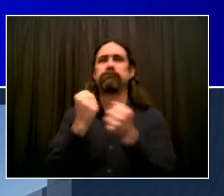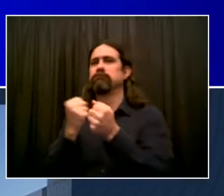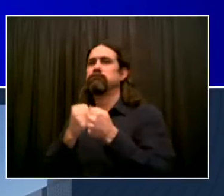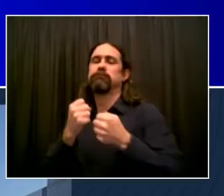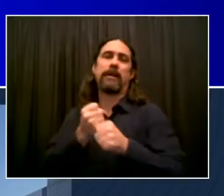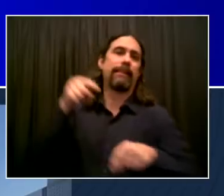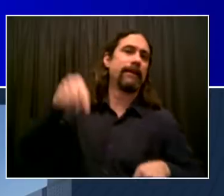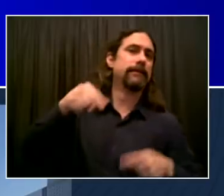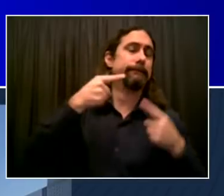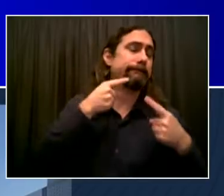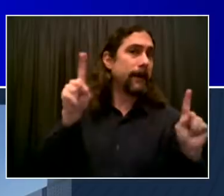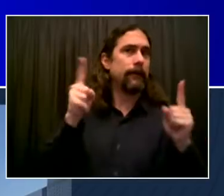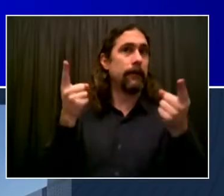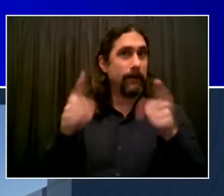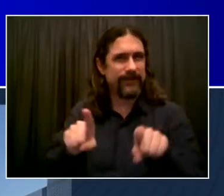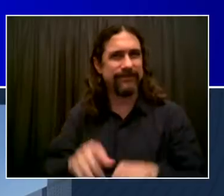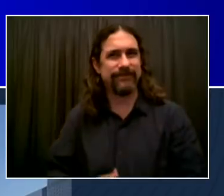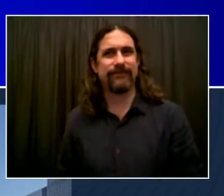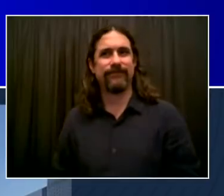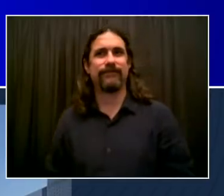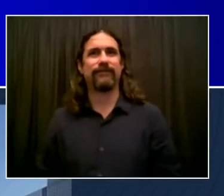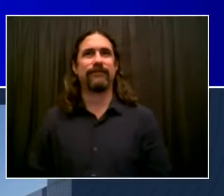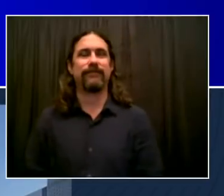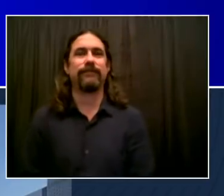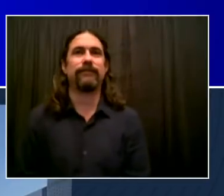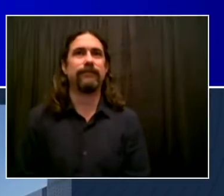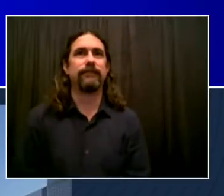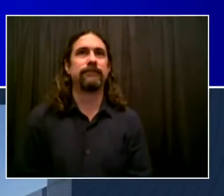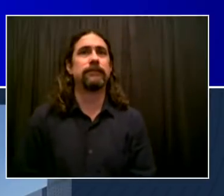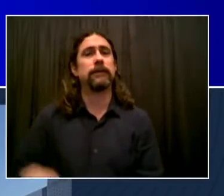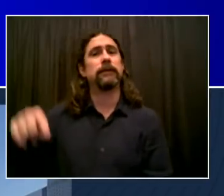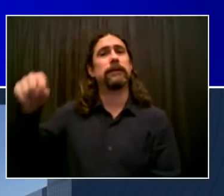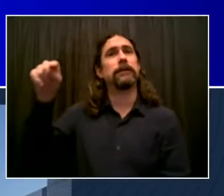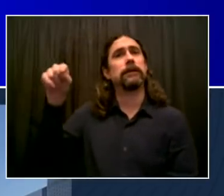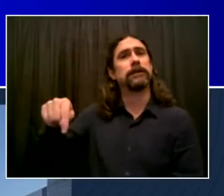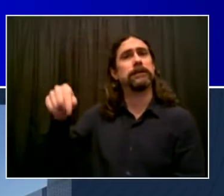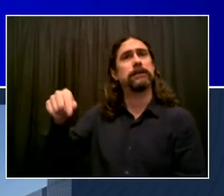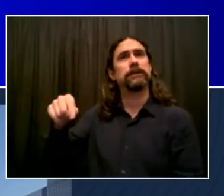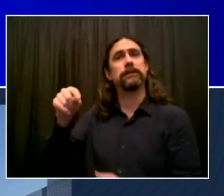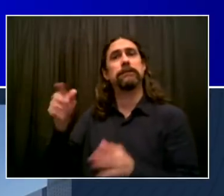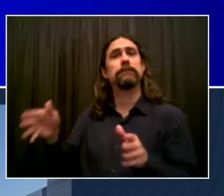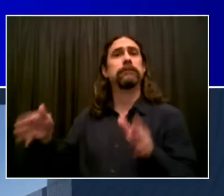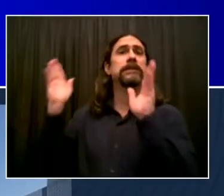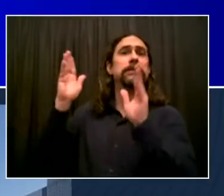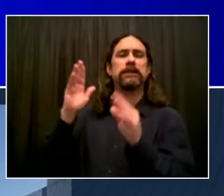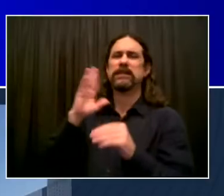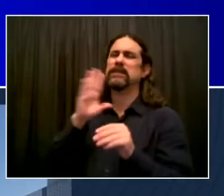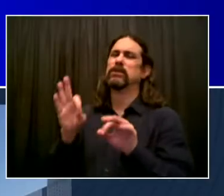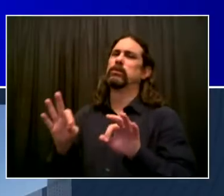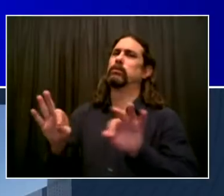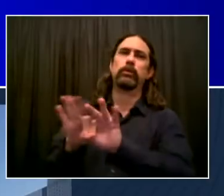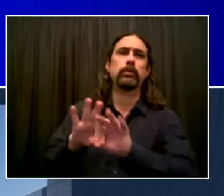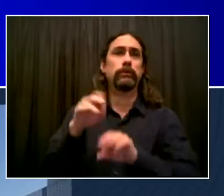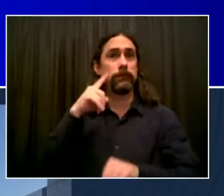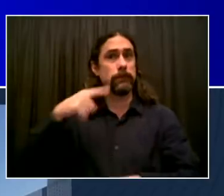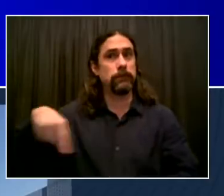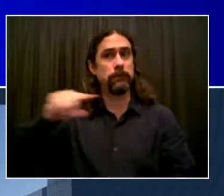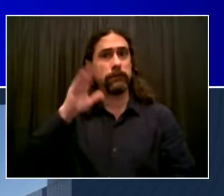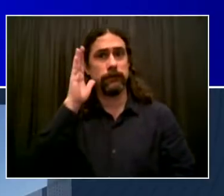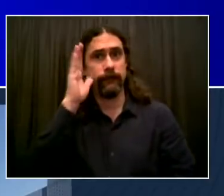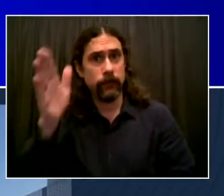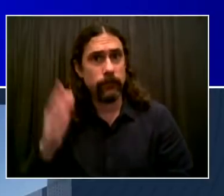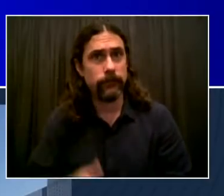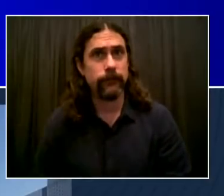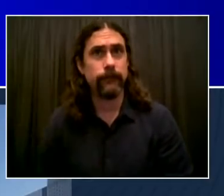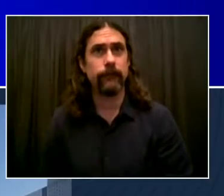moments that's going to be a beginning of something much bigger. I appreciate the actions of Speaker Johnson, as I said, all the members of the